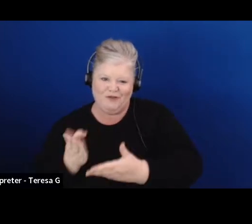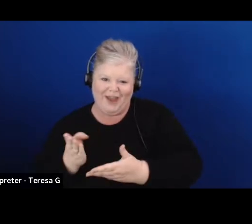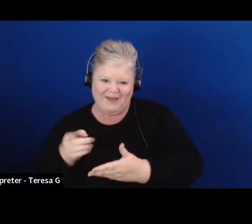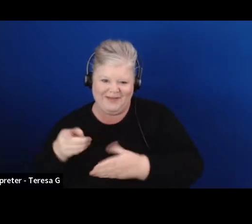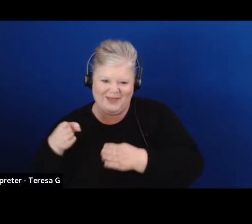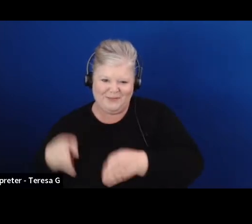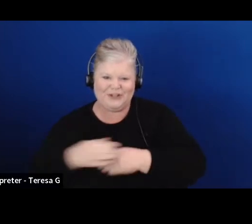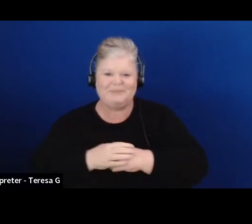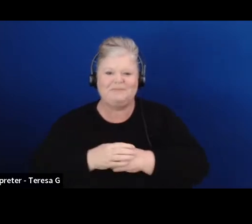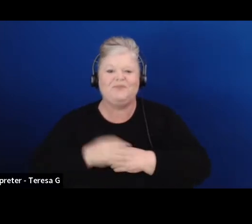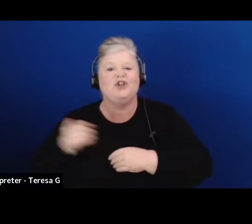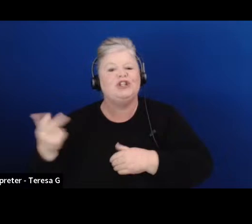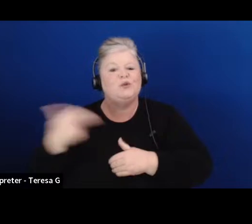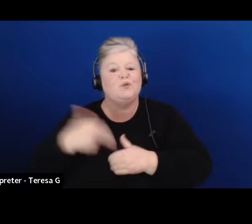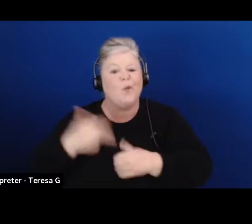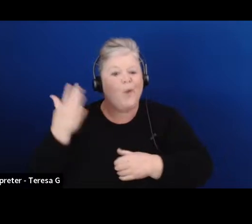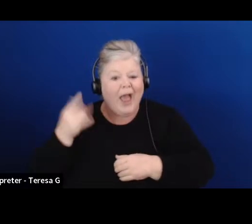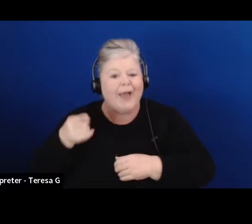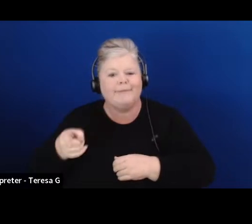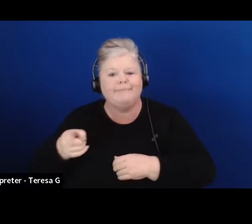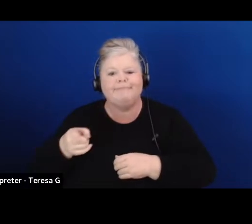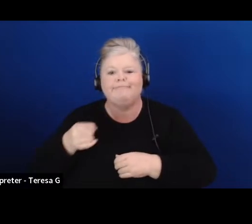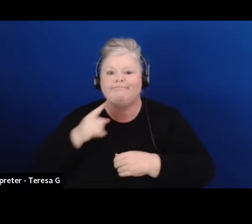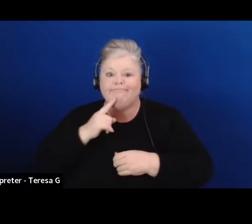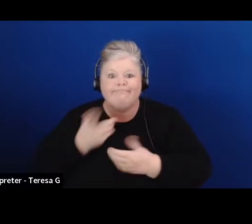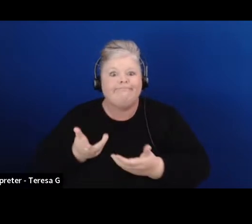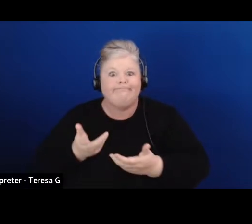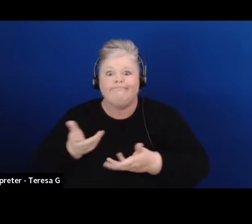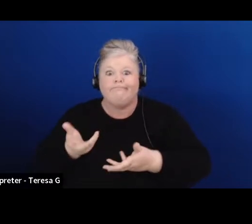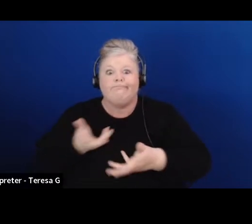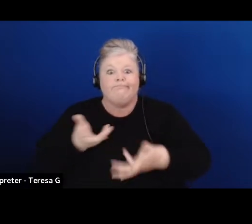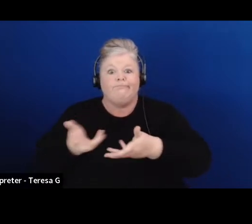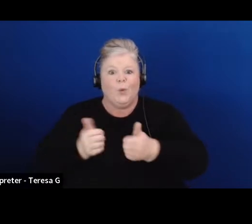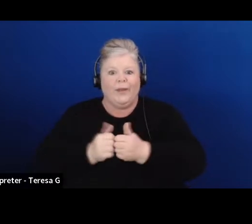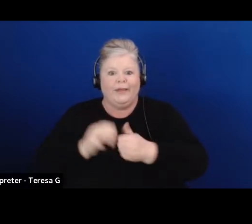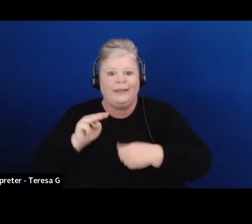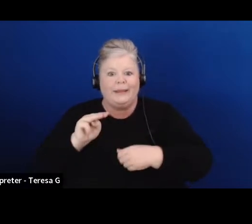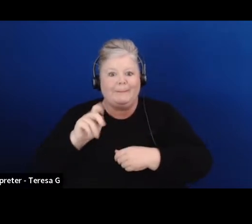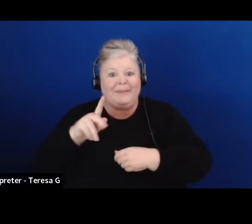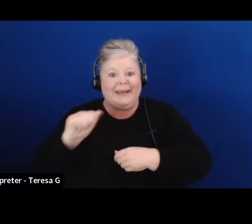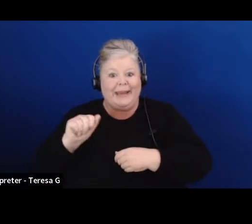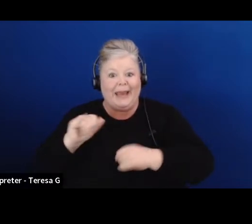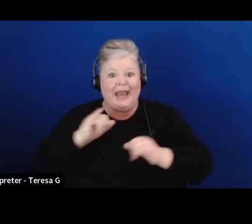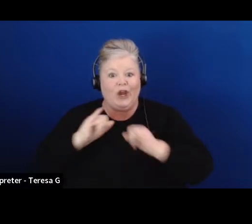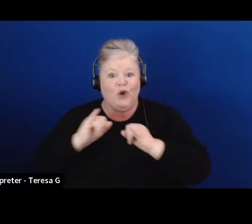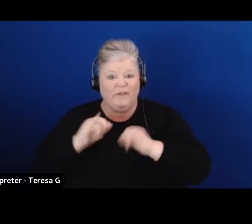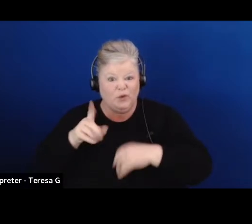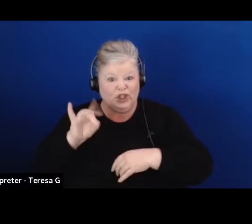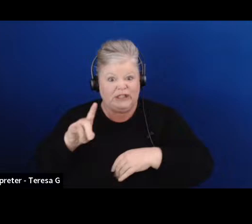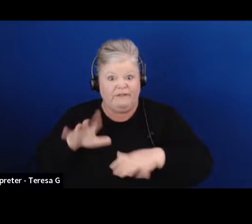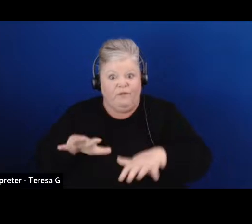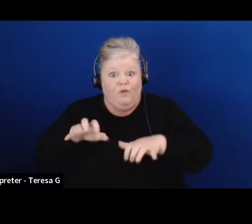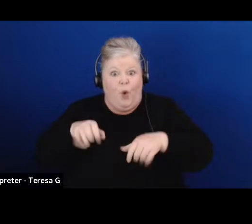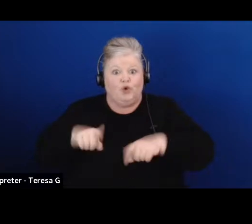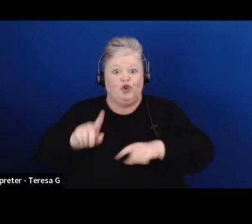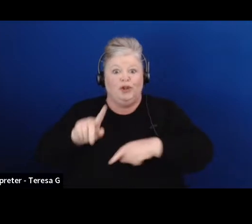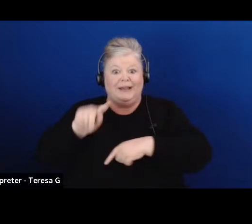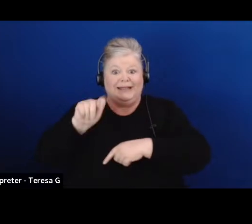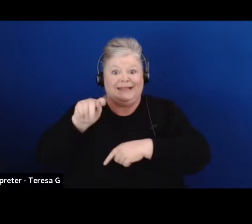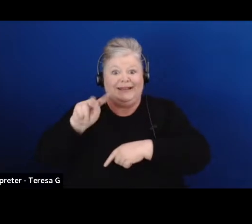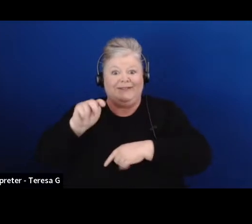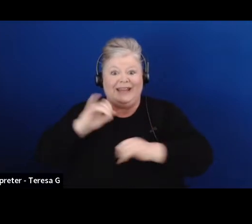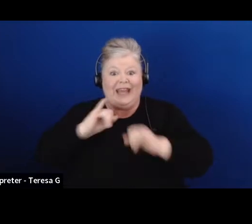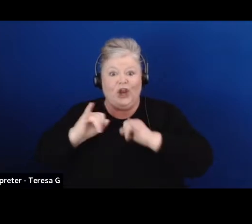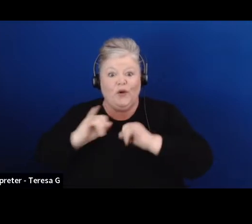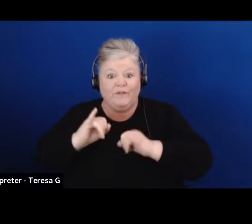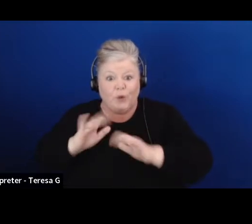was having trouble dealing with media interviews. She froze during one TV interview. So Christy